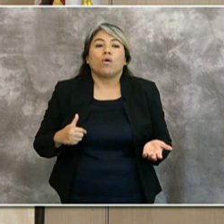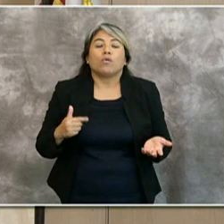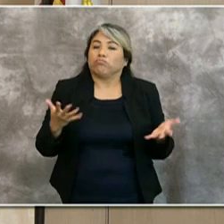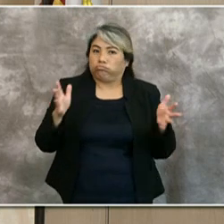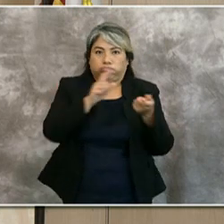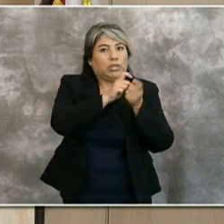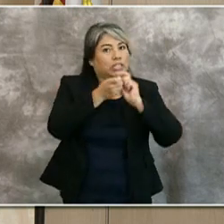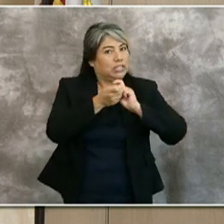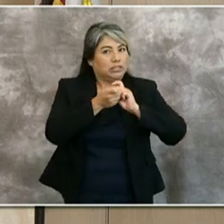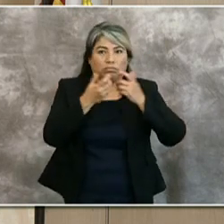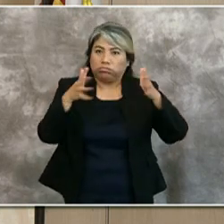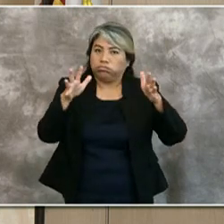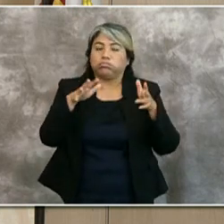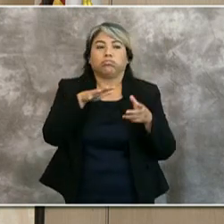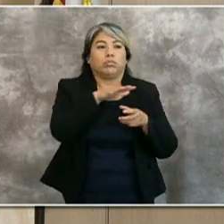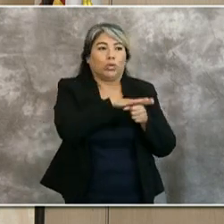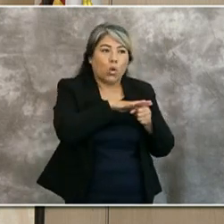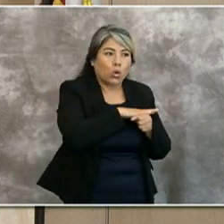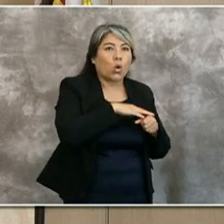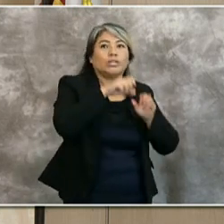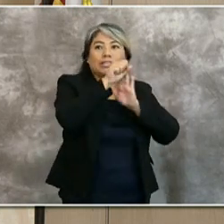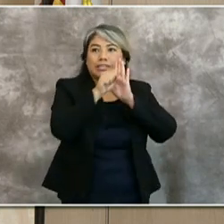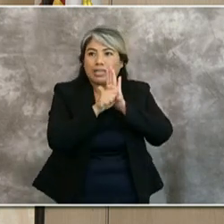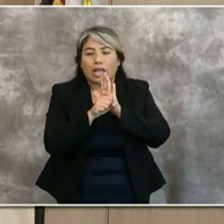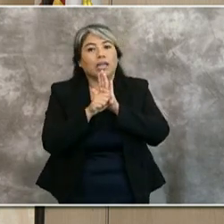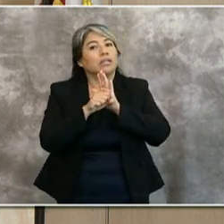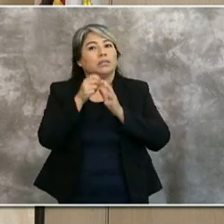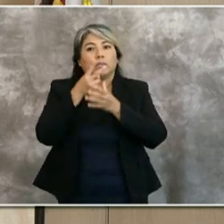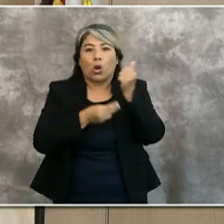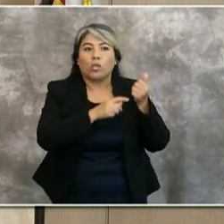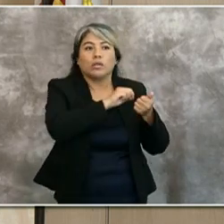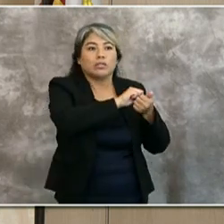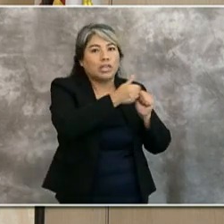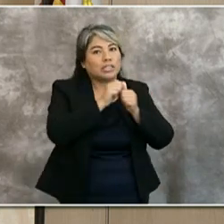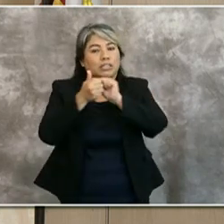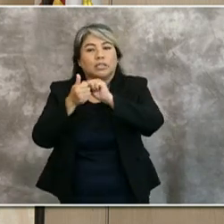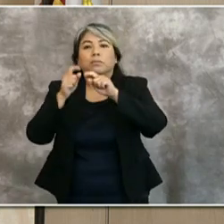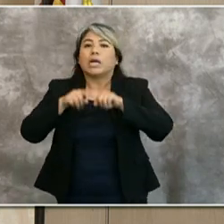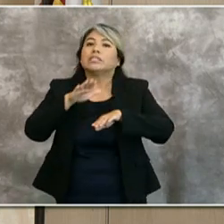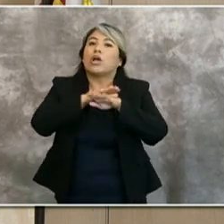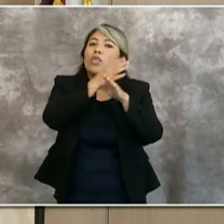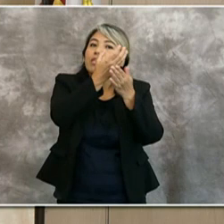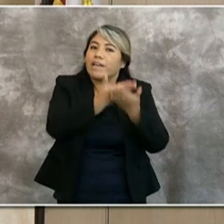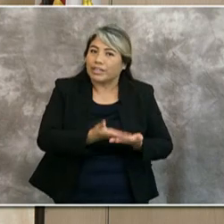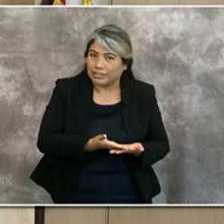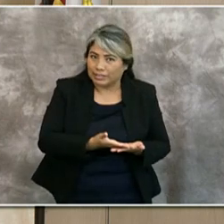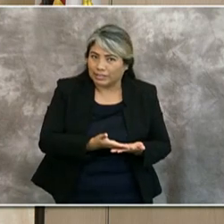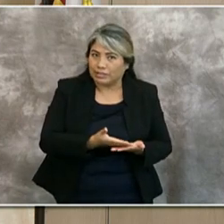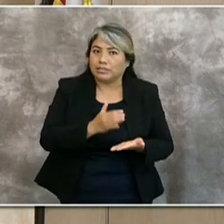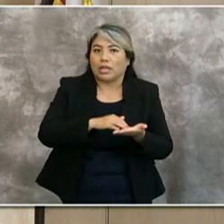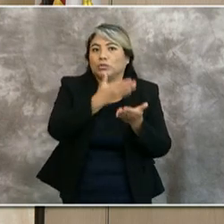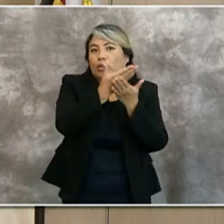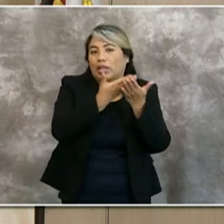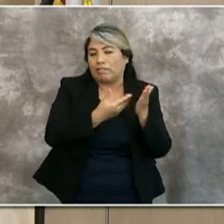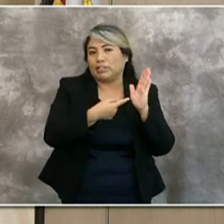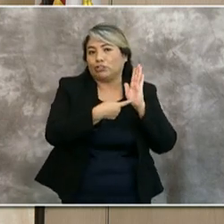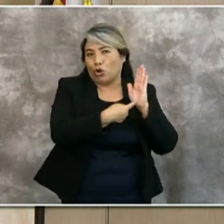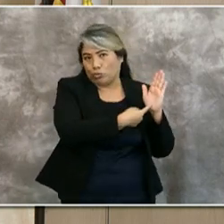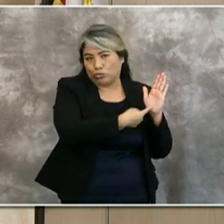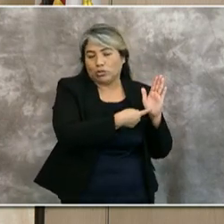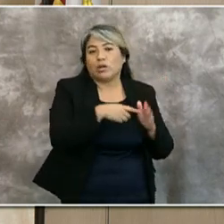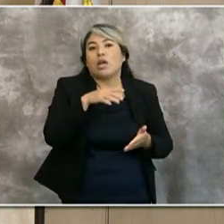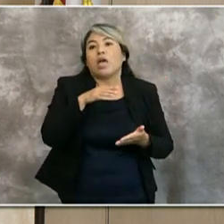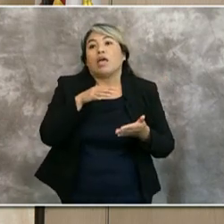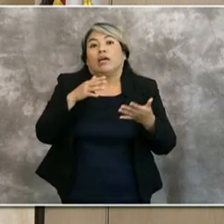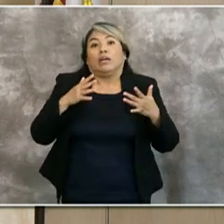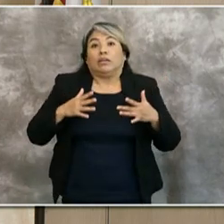changes are made, both at the state and the local level, based again on the evidence, and that's what the evidence shows. So